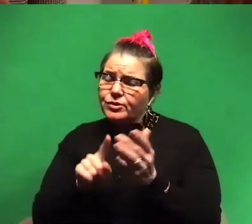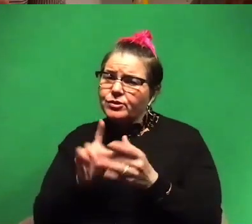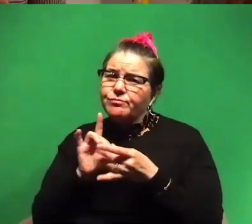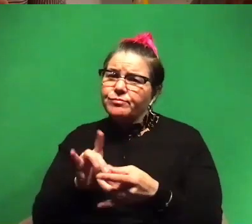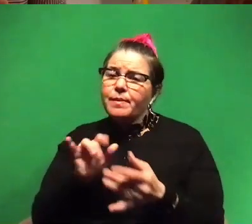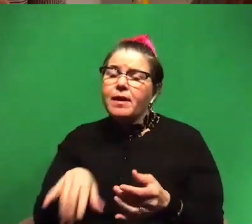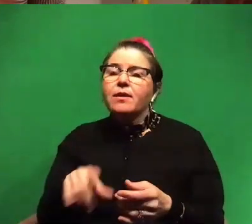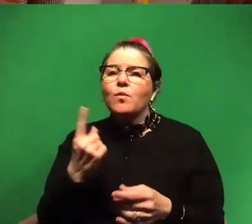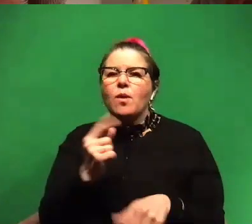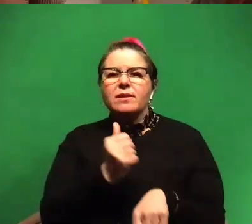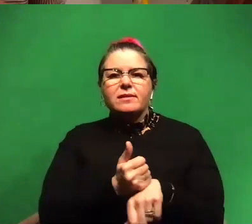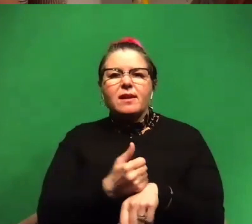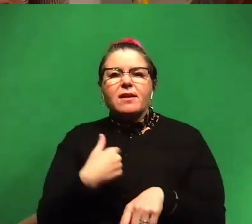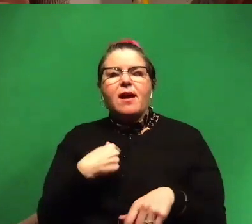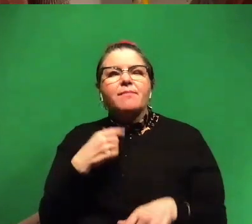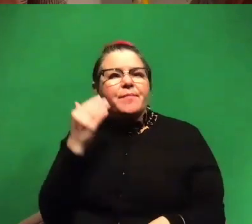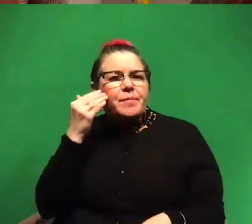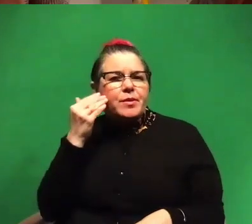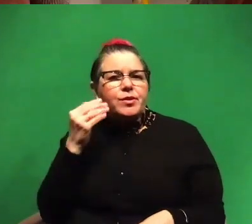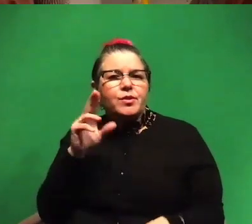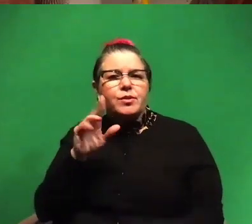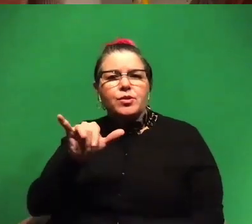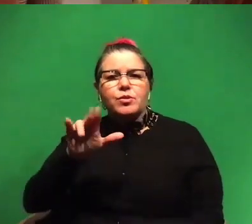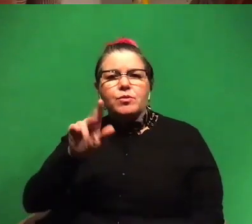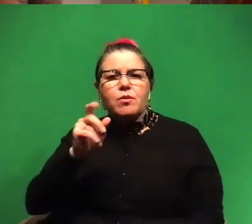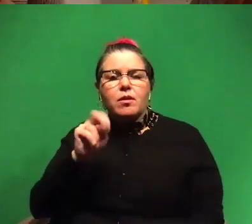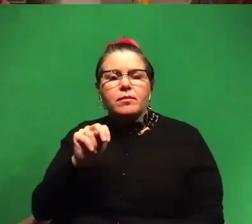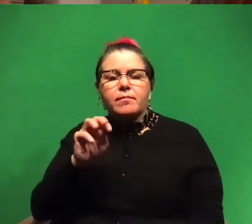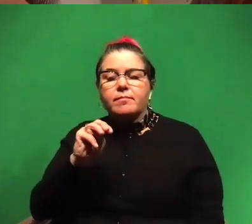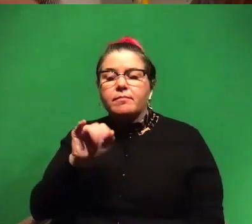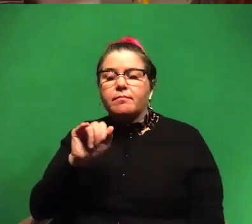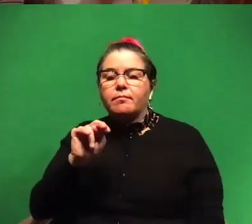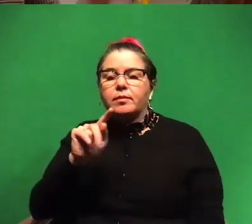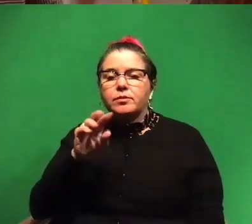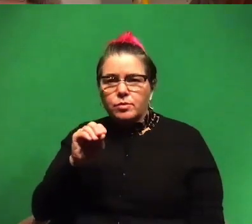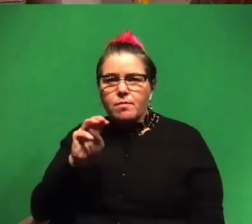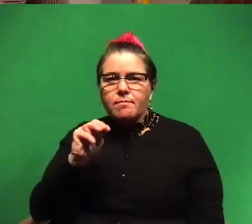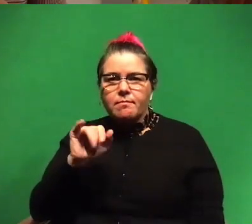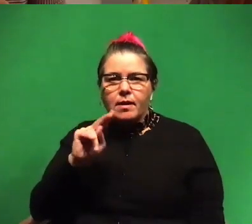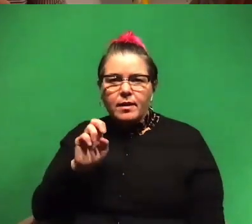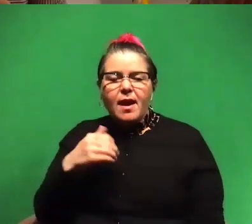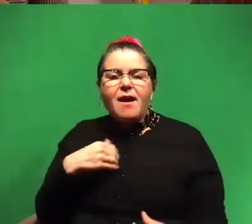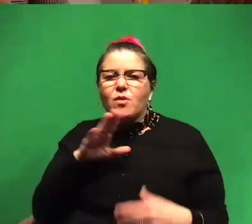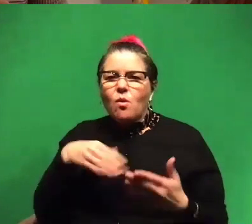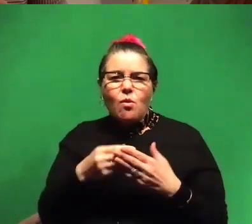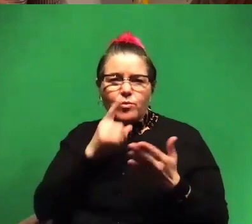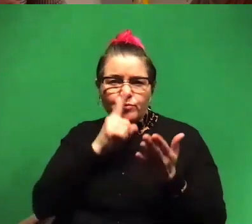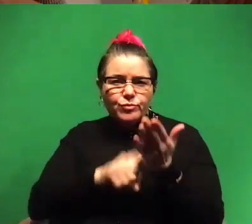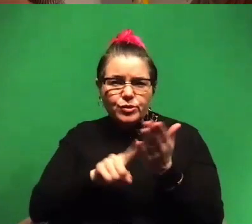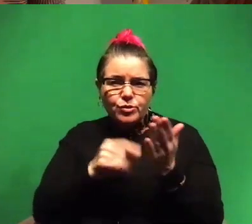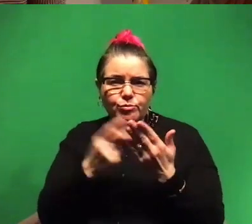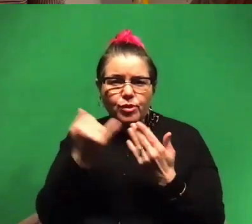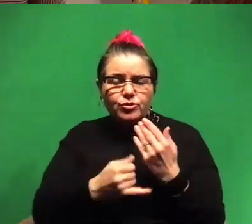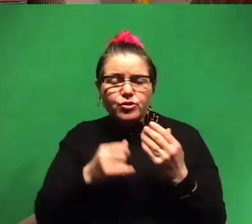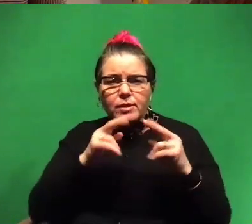of the sites that I'm familiar with in the Yukon, it's called the Minto Mine. They have like a whole research project looking